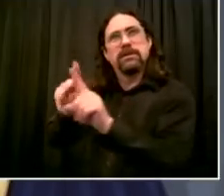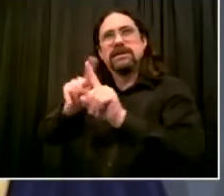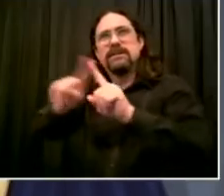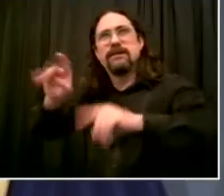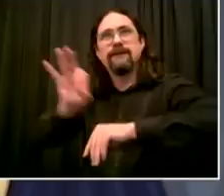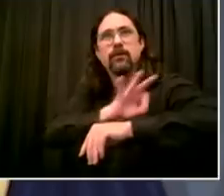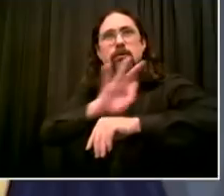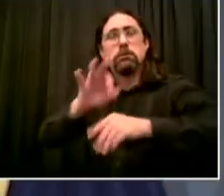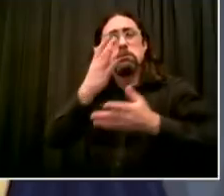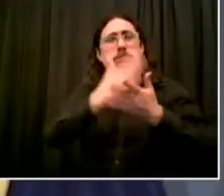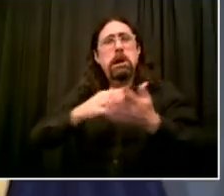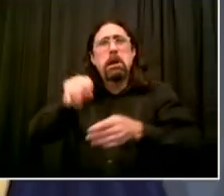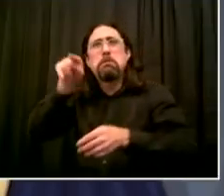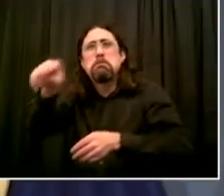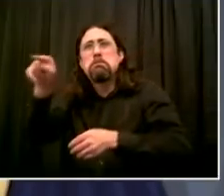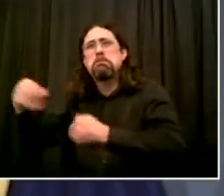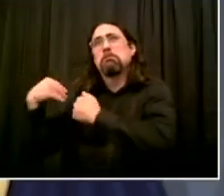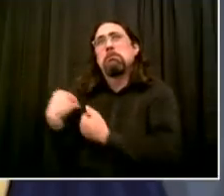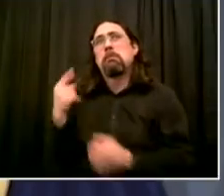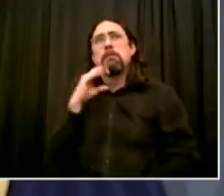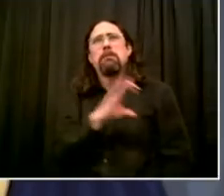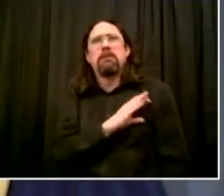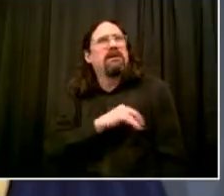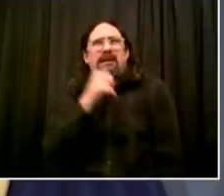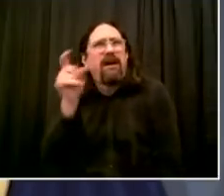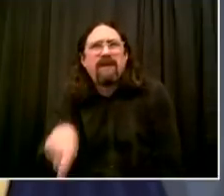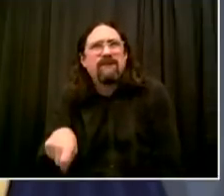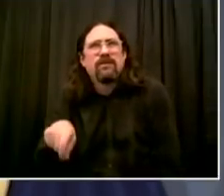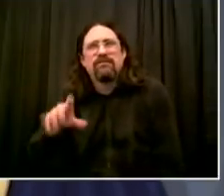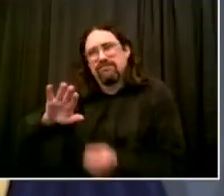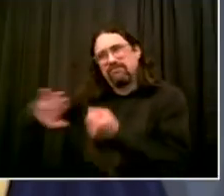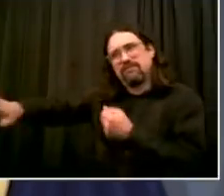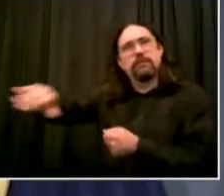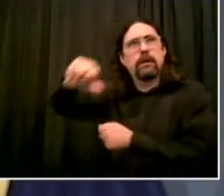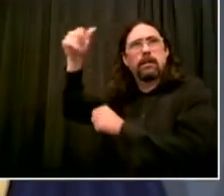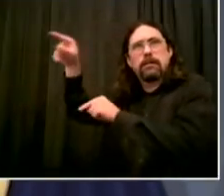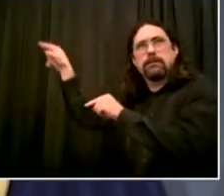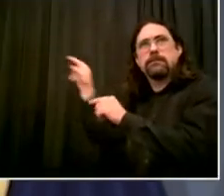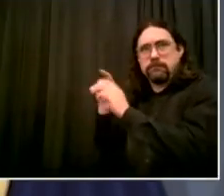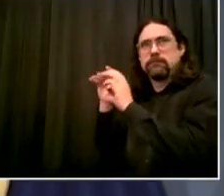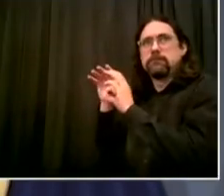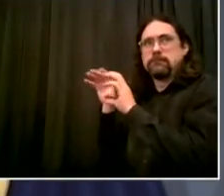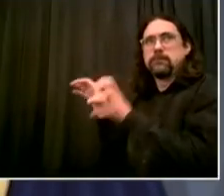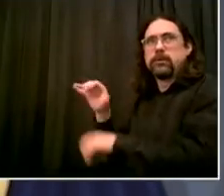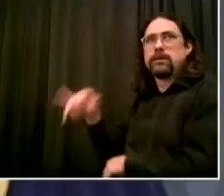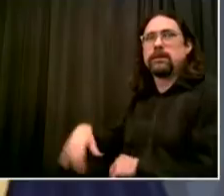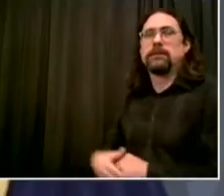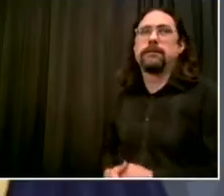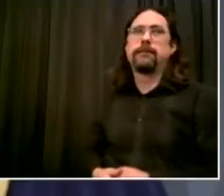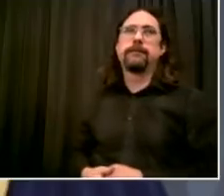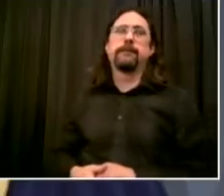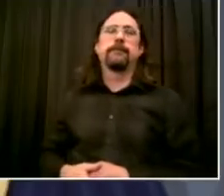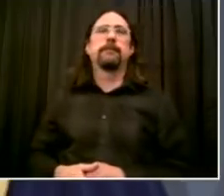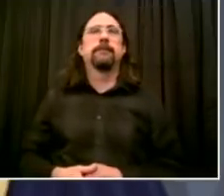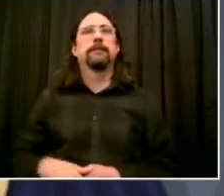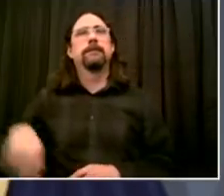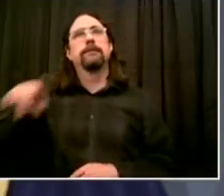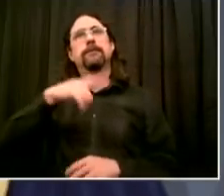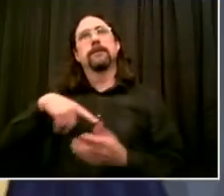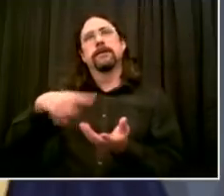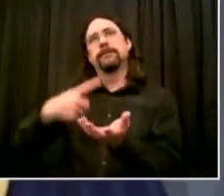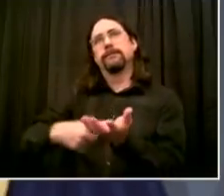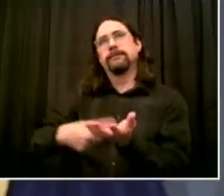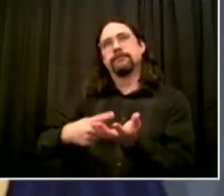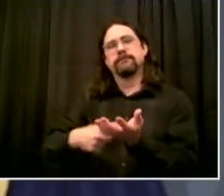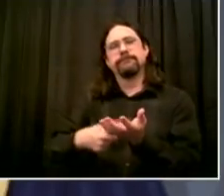force talking through inside this government how to approach that future. And you'll be hearing more from